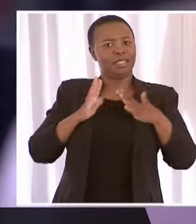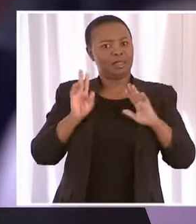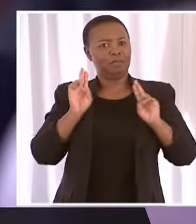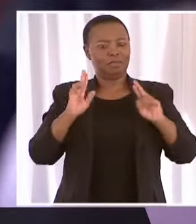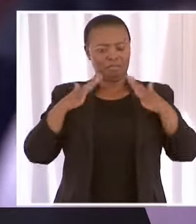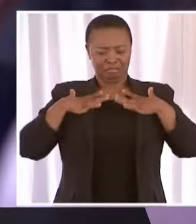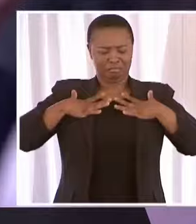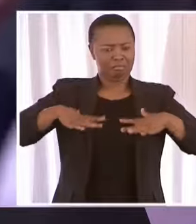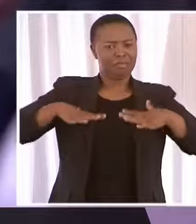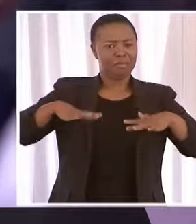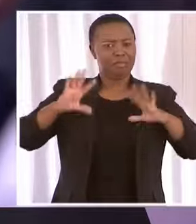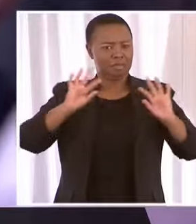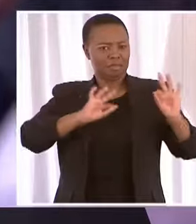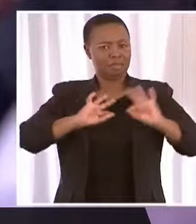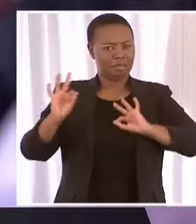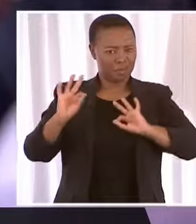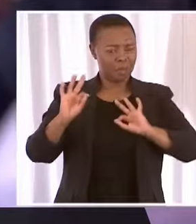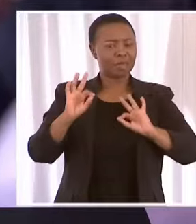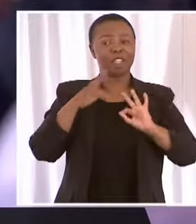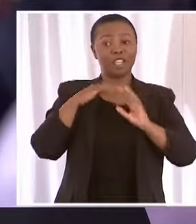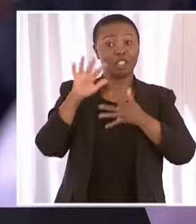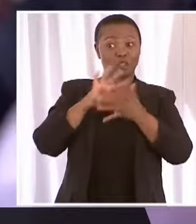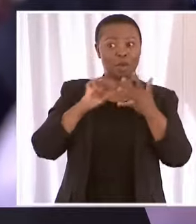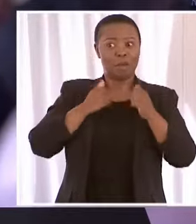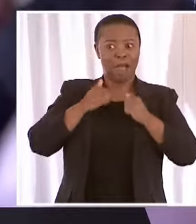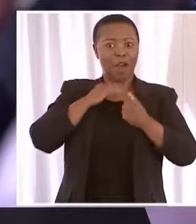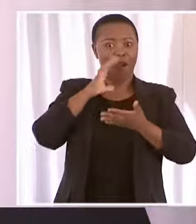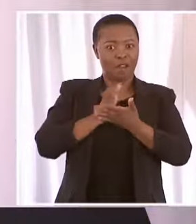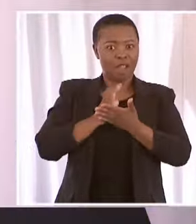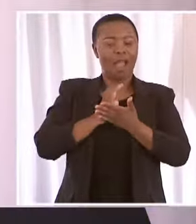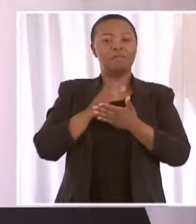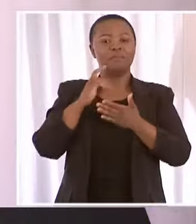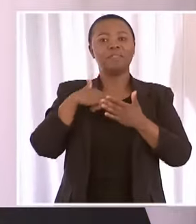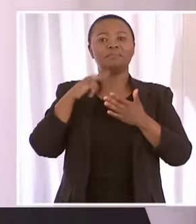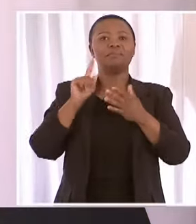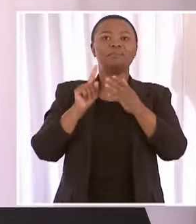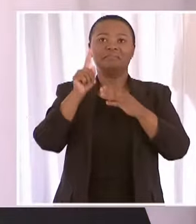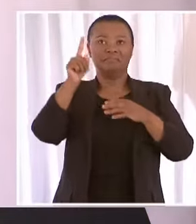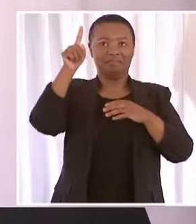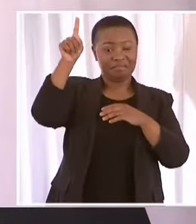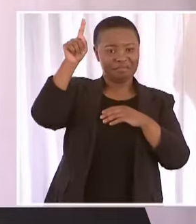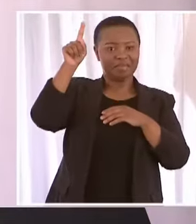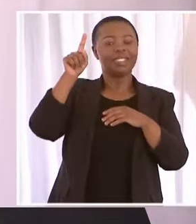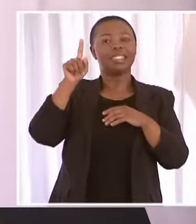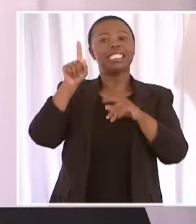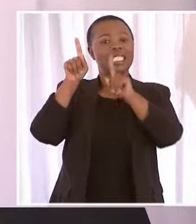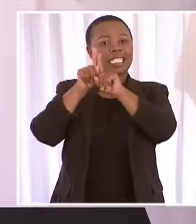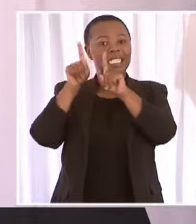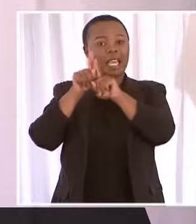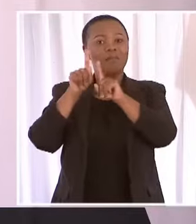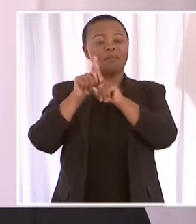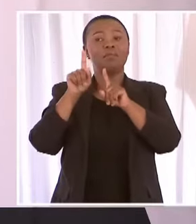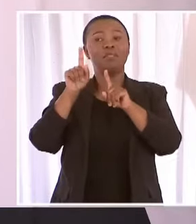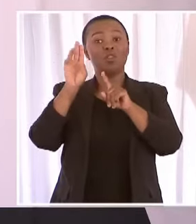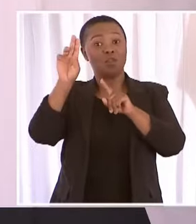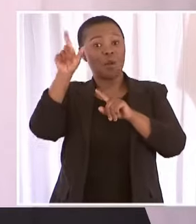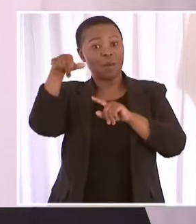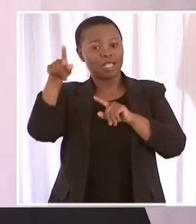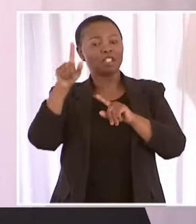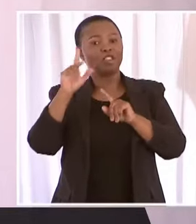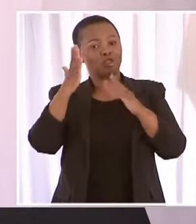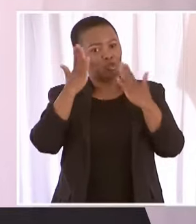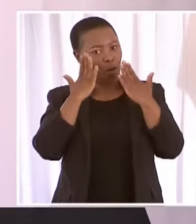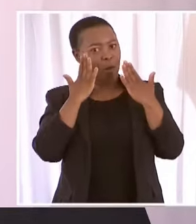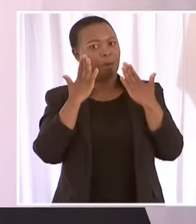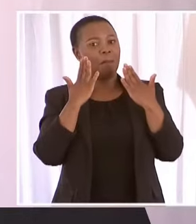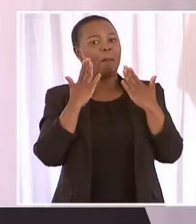gear. He confirms my story, he takes me upstairs, and he hands me over to another even more impressively uniformed member of staff, who I think, in my recollection,